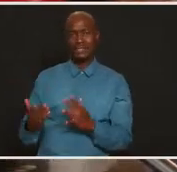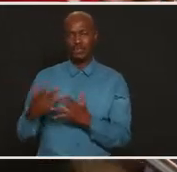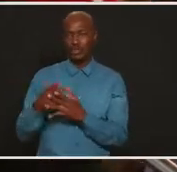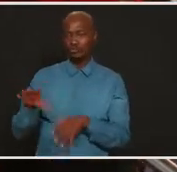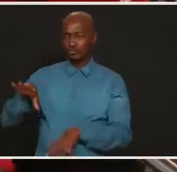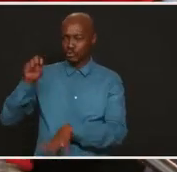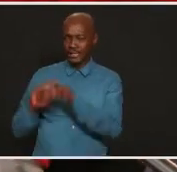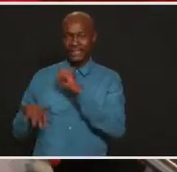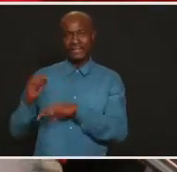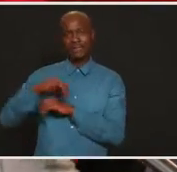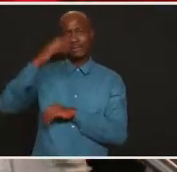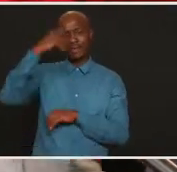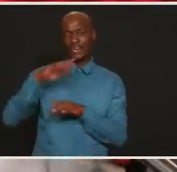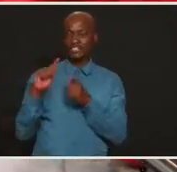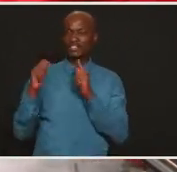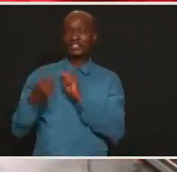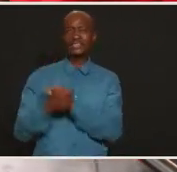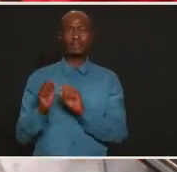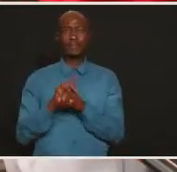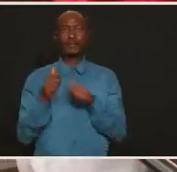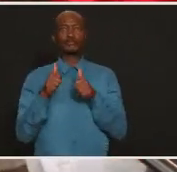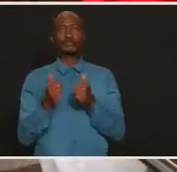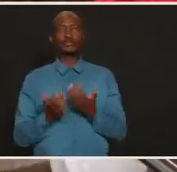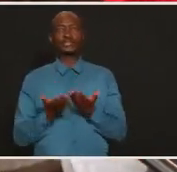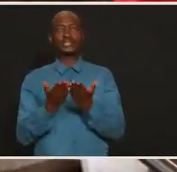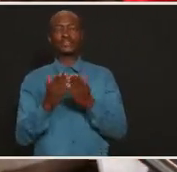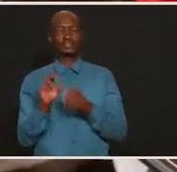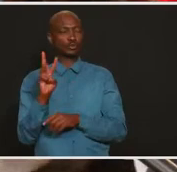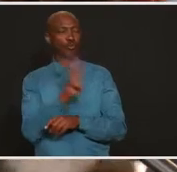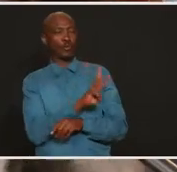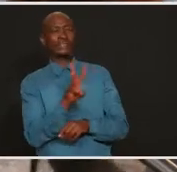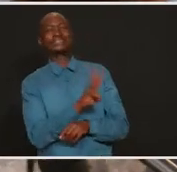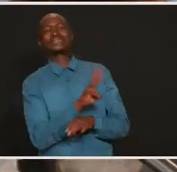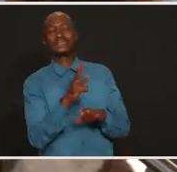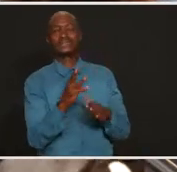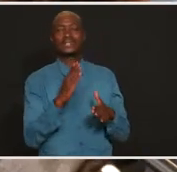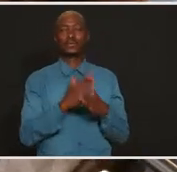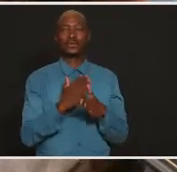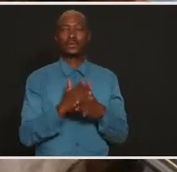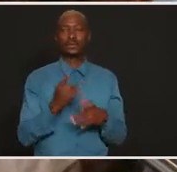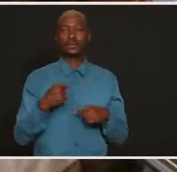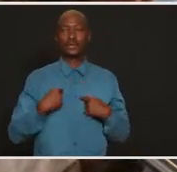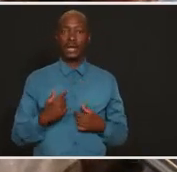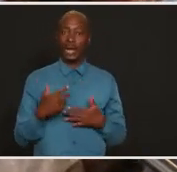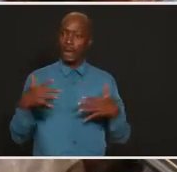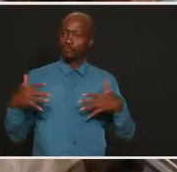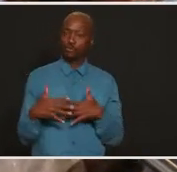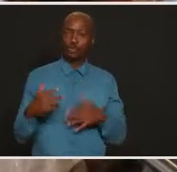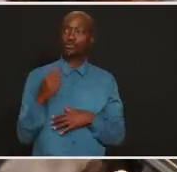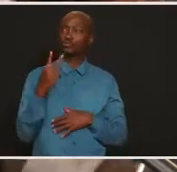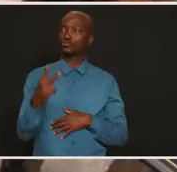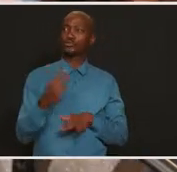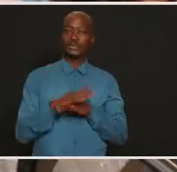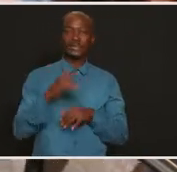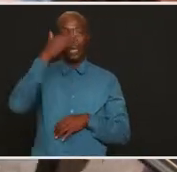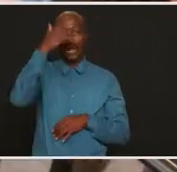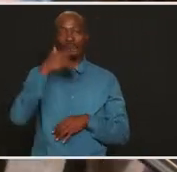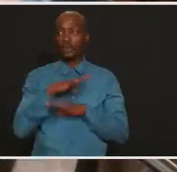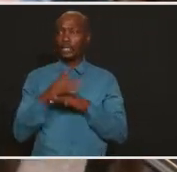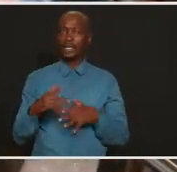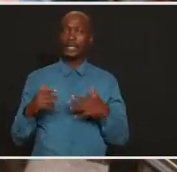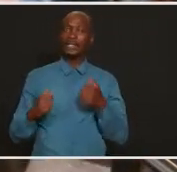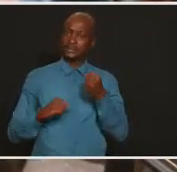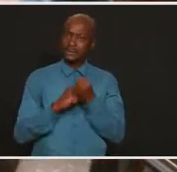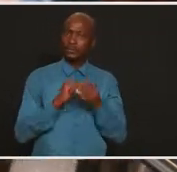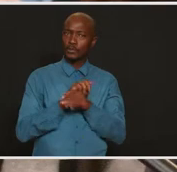away their african-ness and turn them into good service events of Western globalization I'm shocked to see so many Africans in support of a system